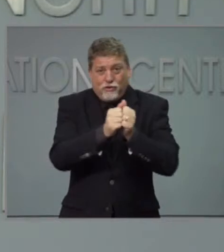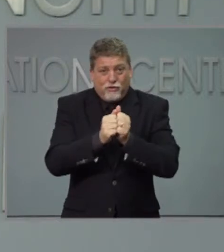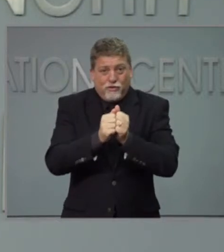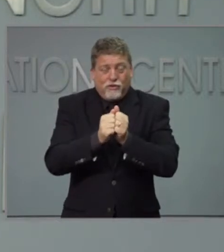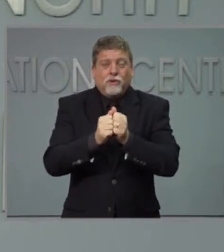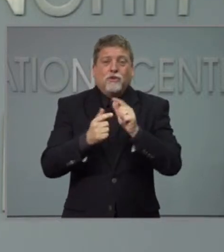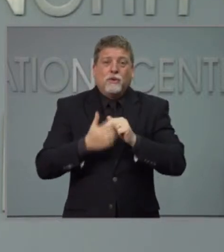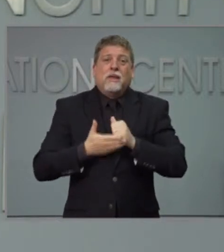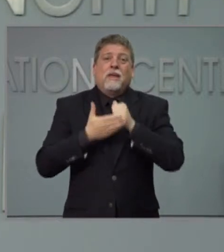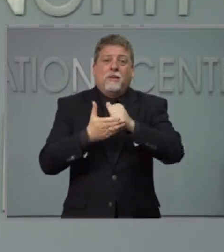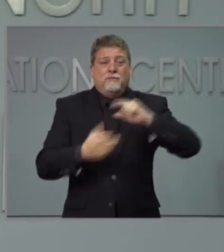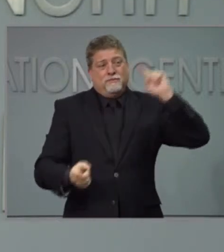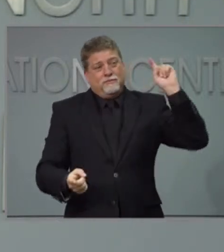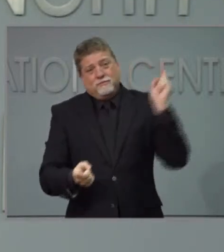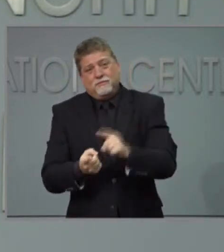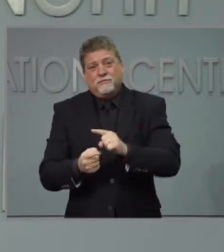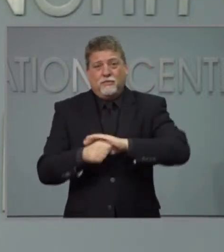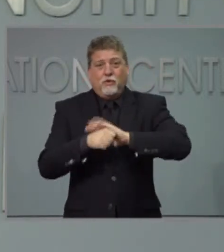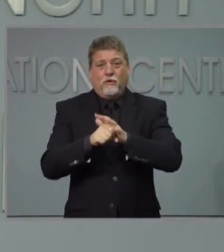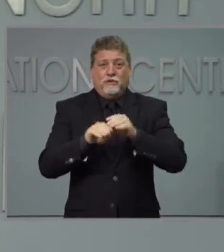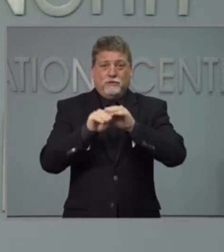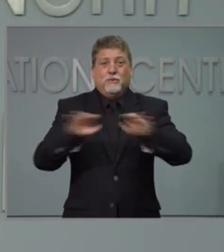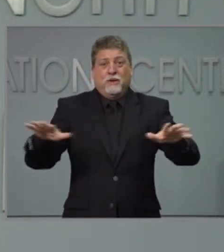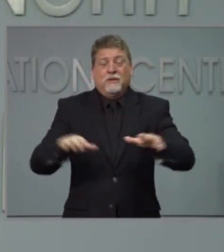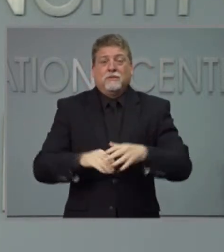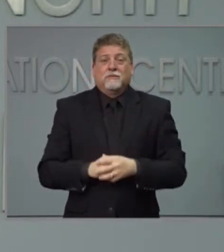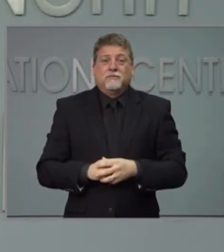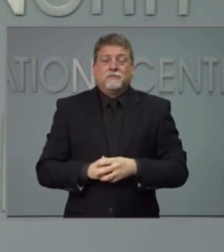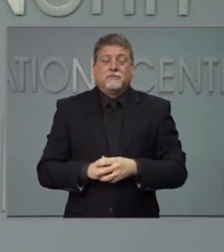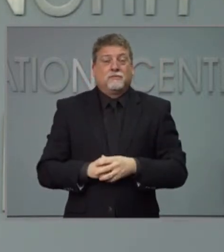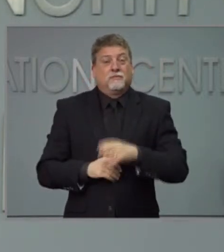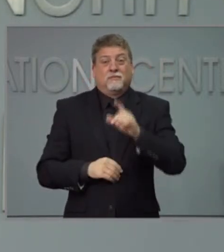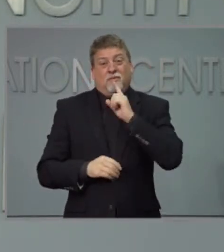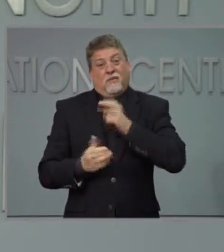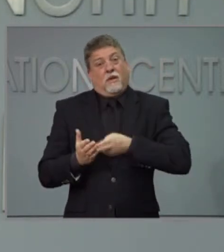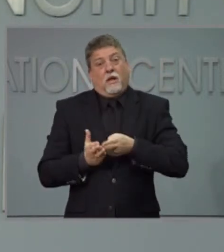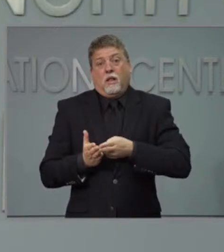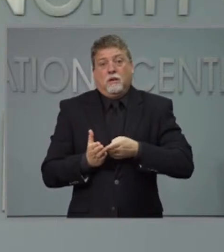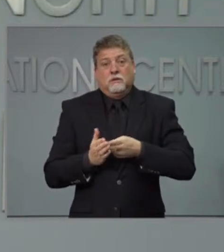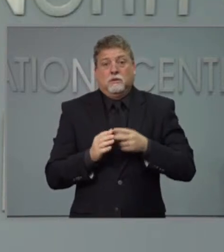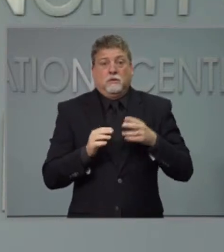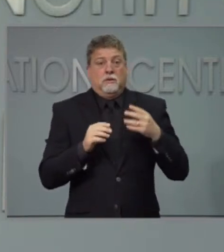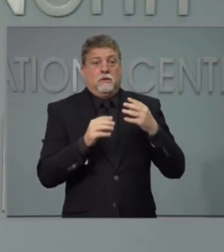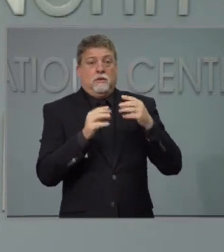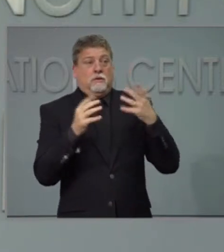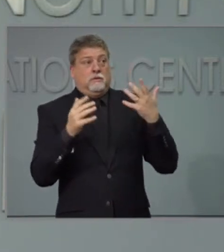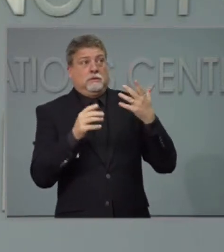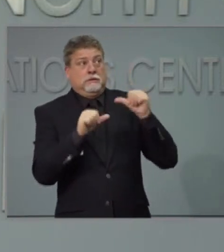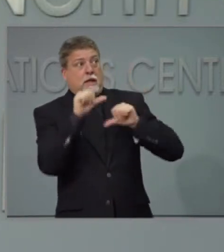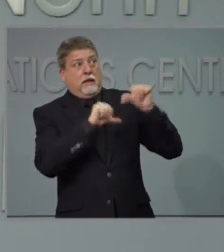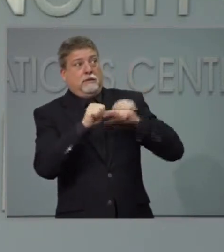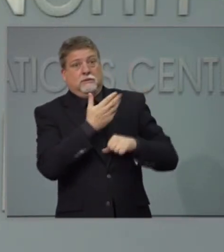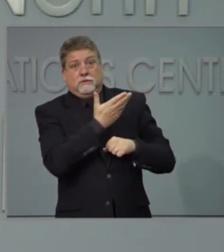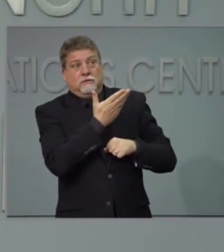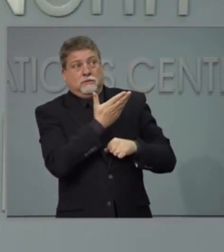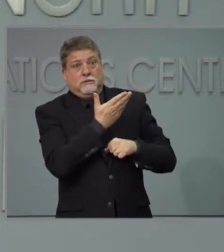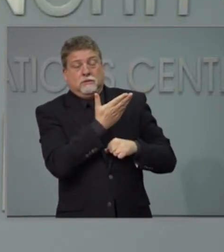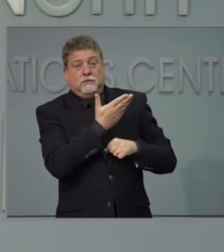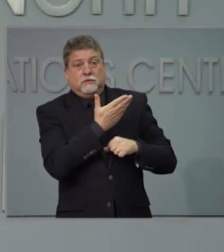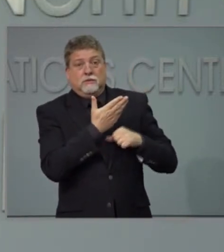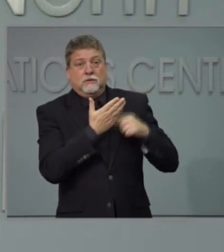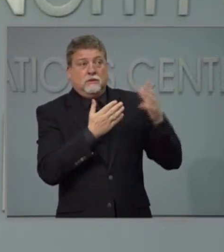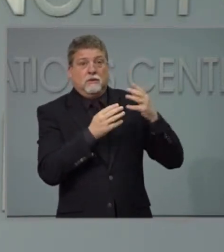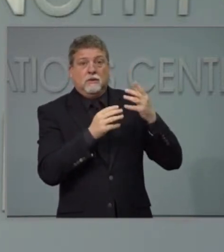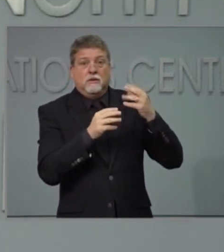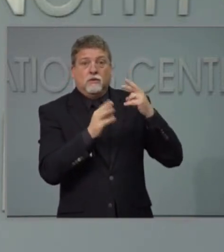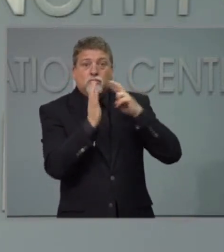and the recommendations are very clear as to how we can slow this spread. And the